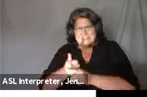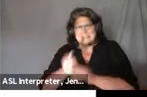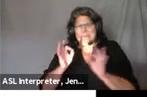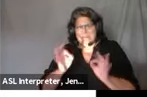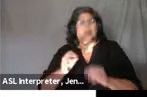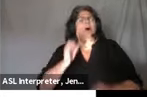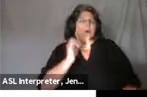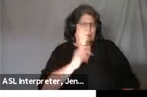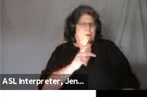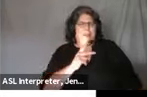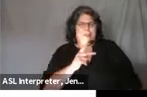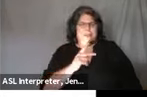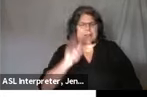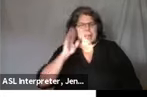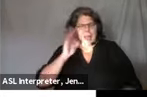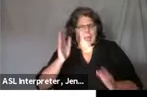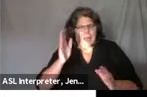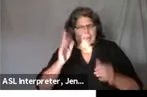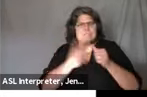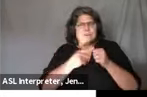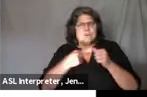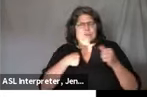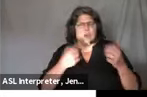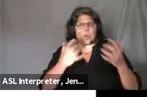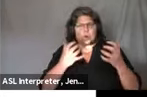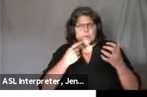Great. I think I should first start out that